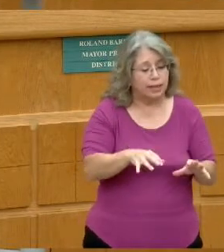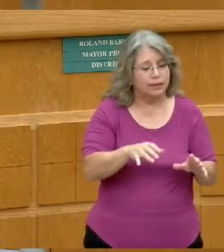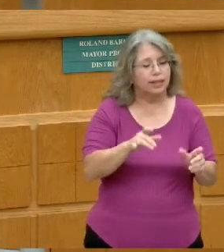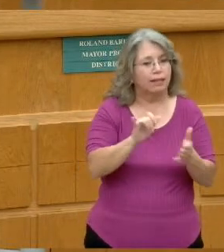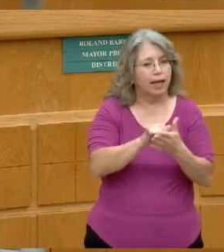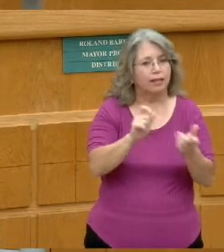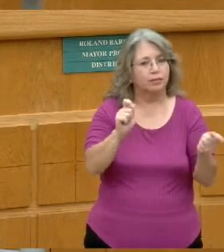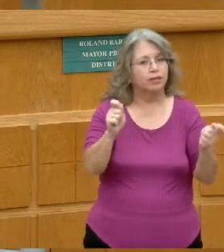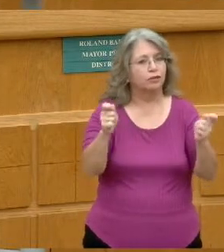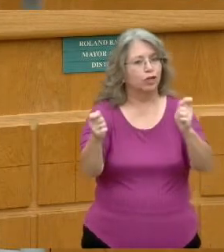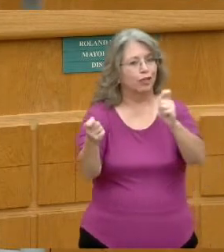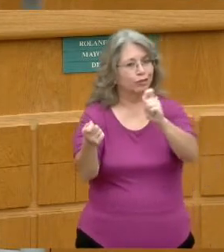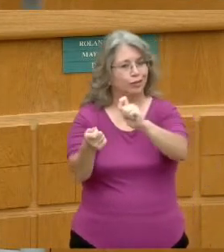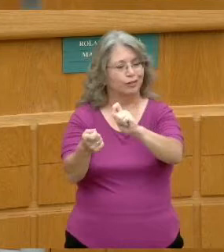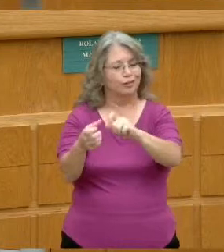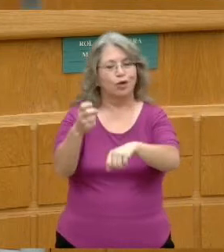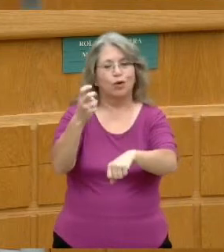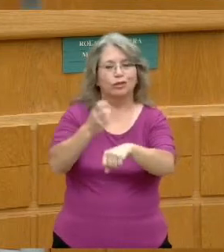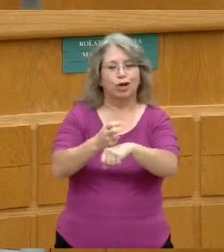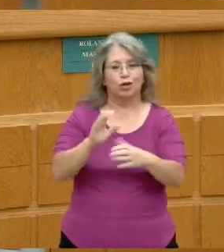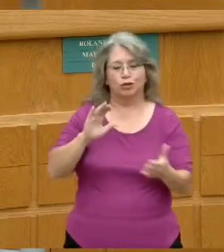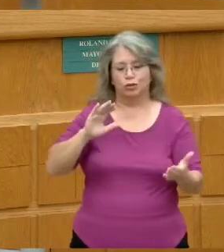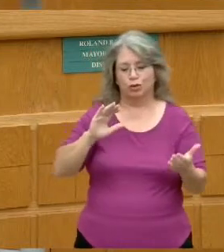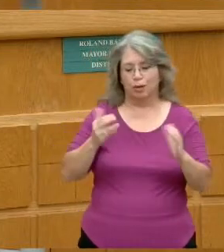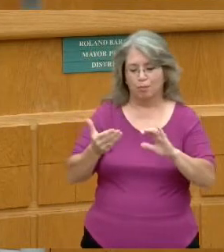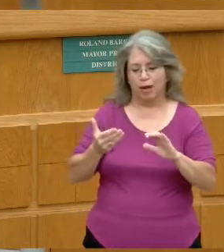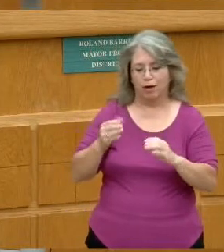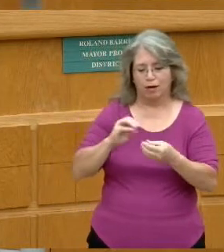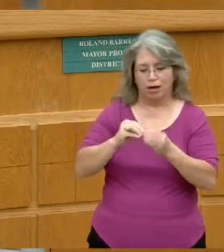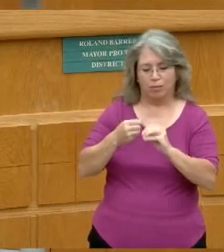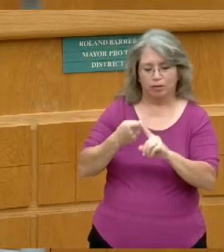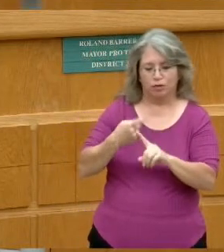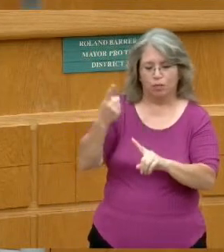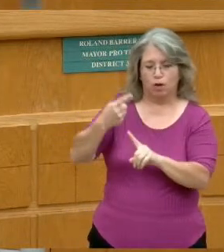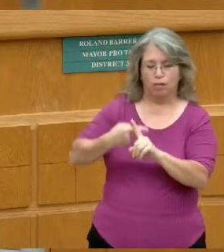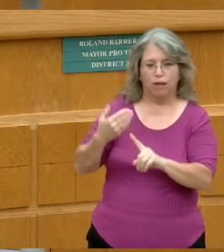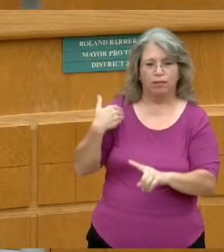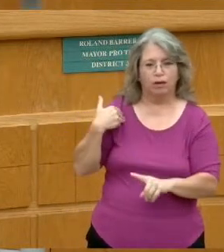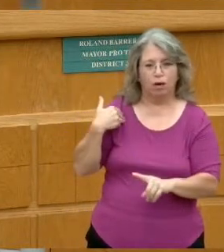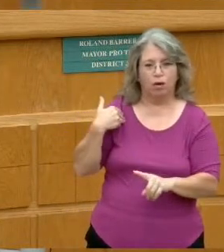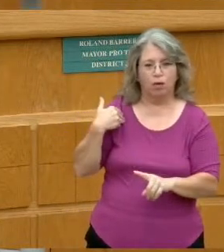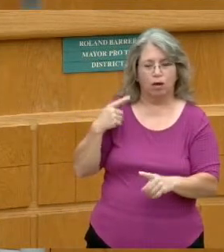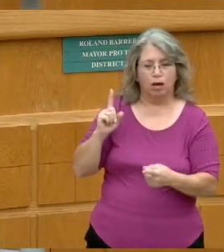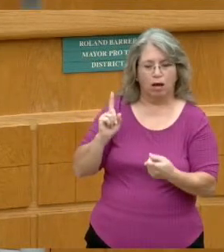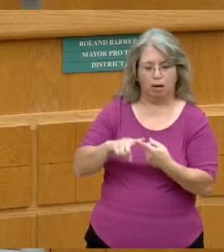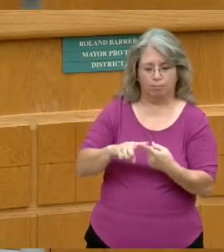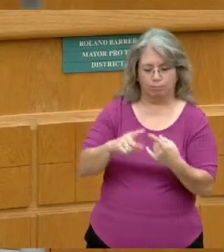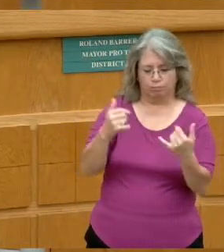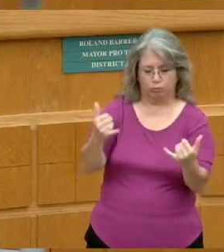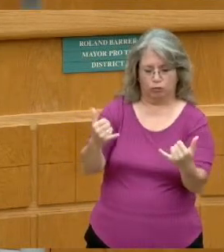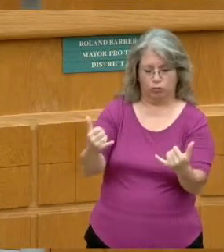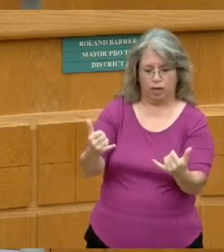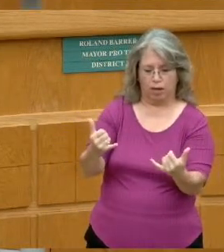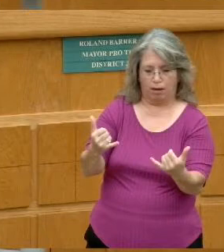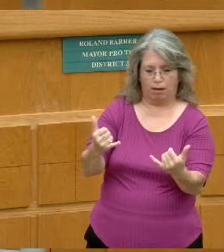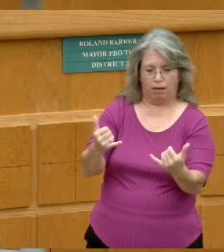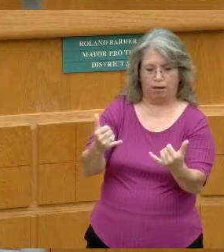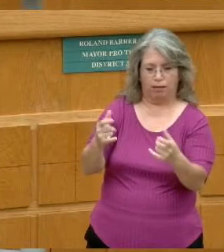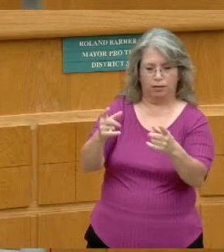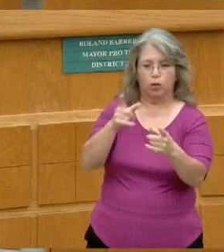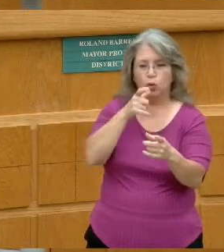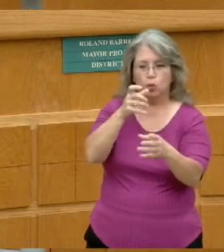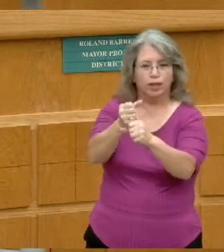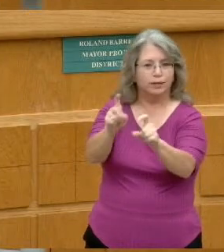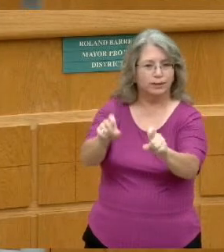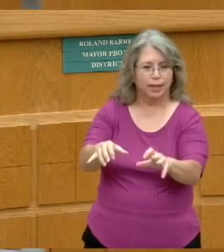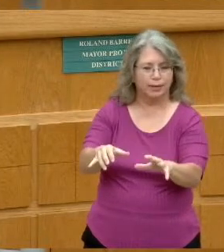from a month ago. I mean, you cannot compare the numbers from a month ago to today without some sort of advanced knowledge and statistical